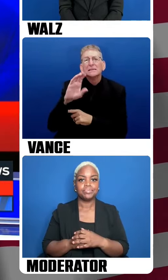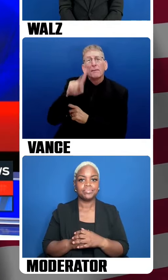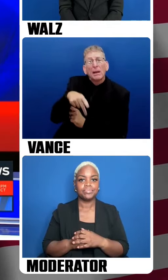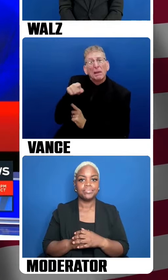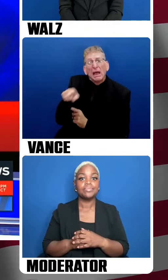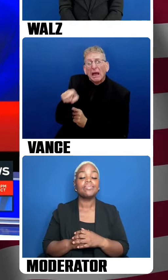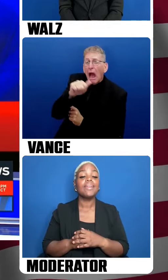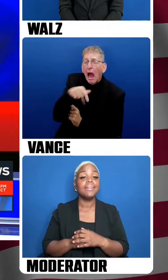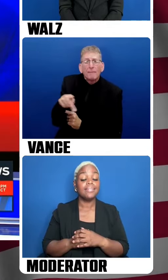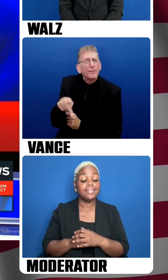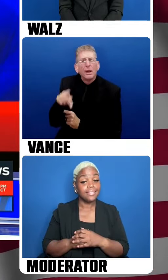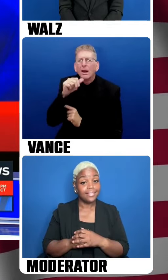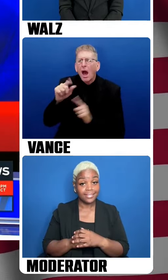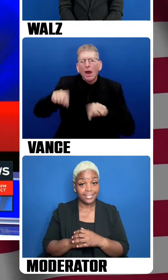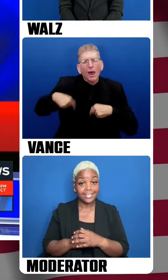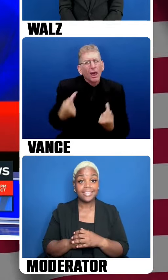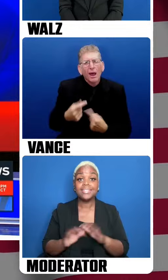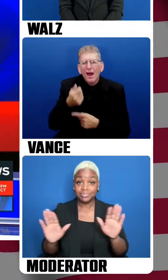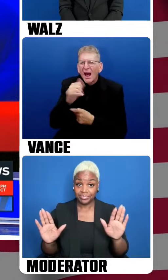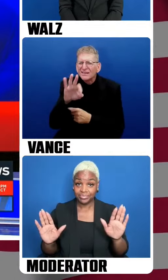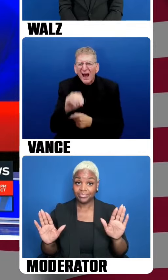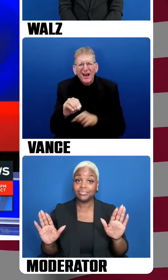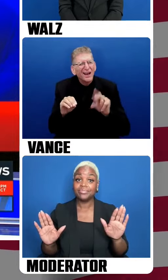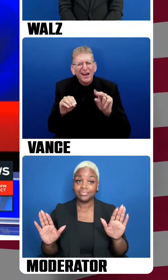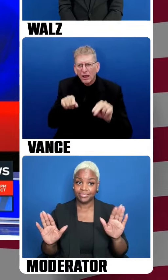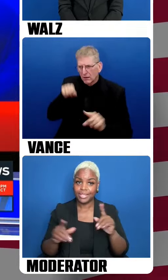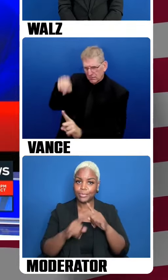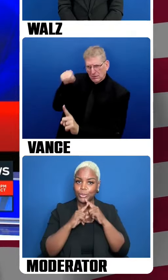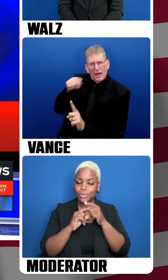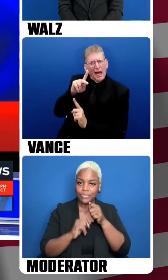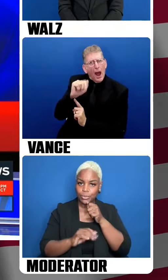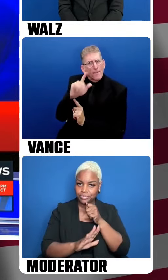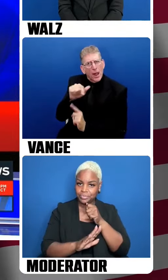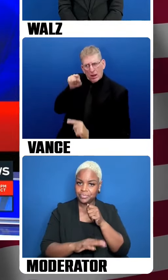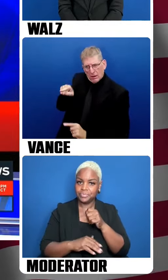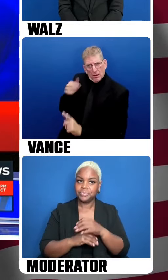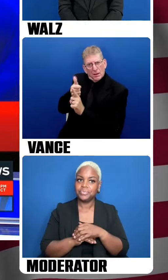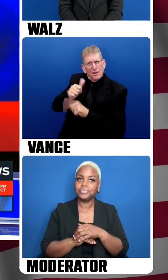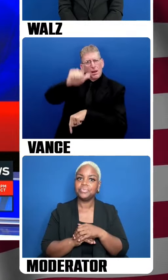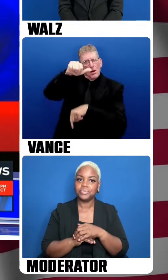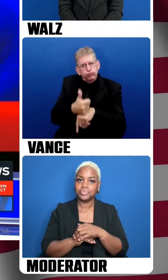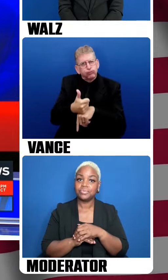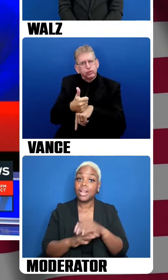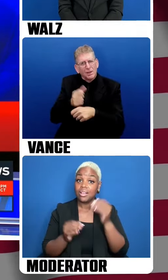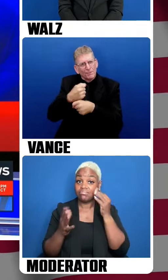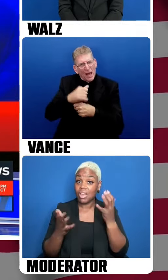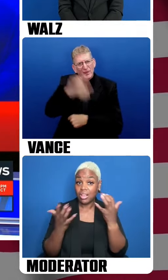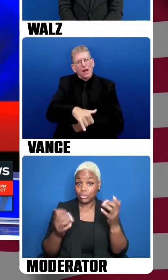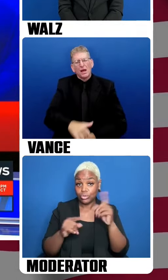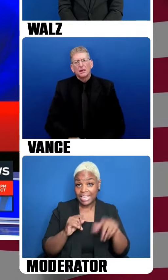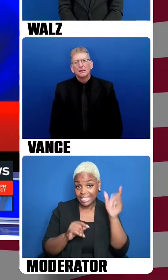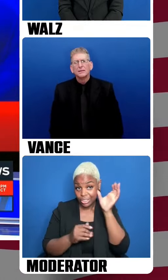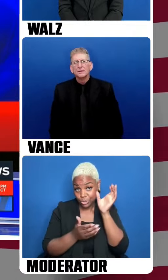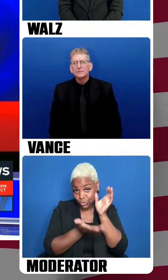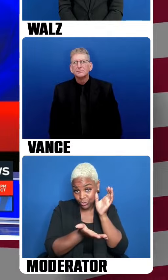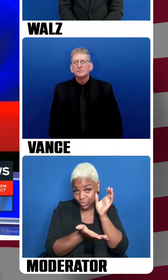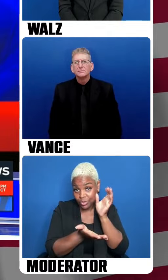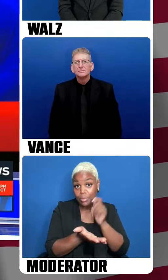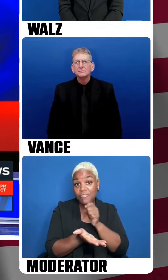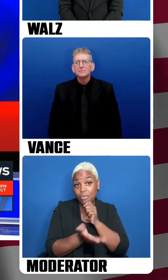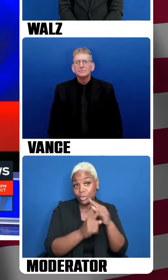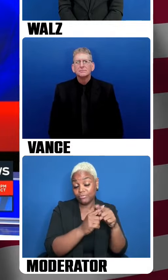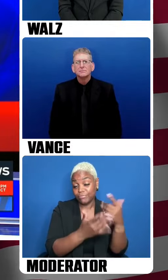that Kamala Harris created, Margaret. Gentlemen, the audience can't hear you because your mics are cut. We have so much we want to get to. Thank you for